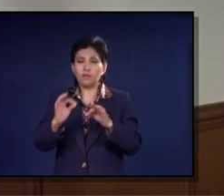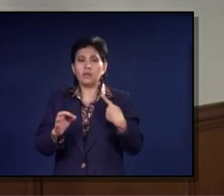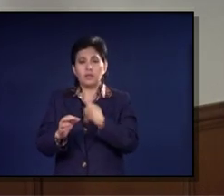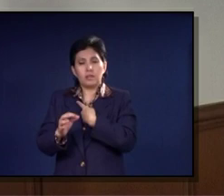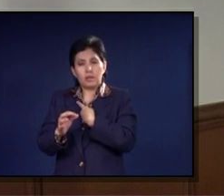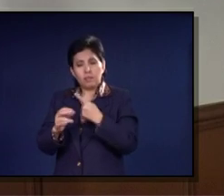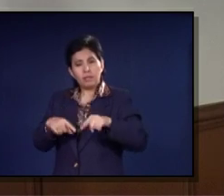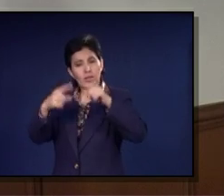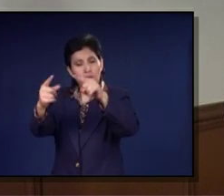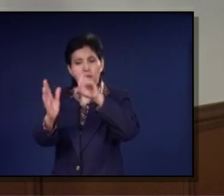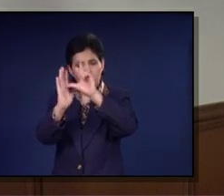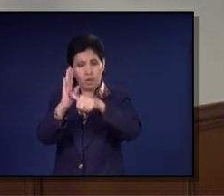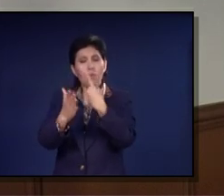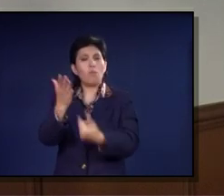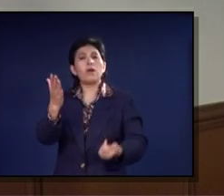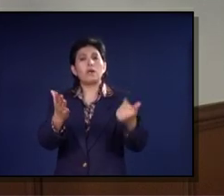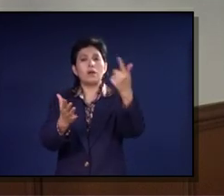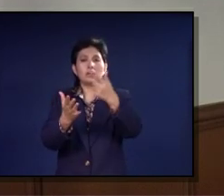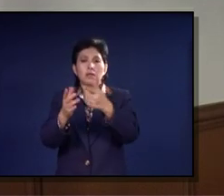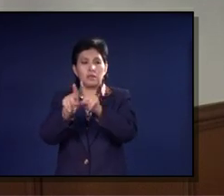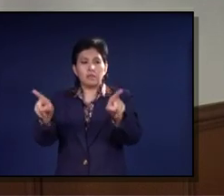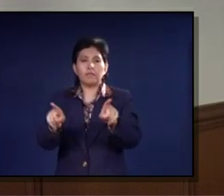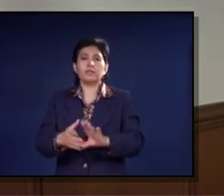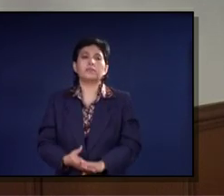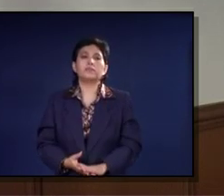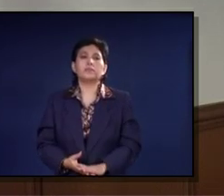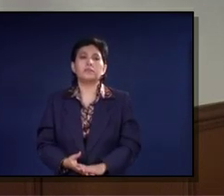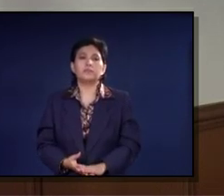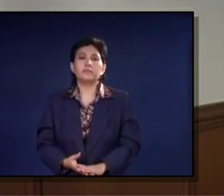we'll discuss what are the differences between them.